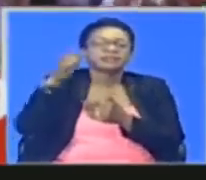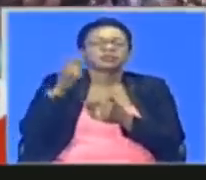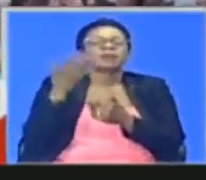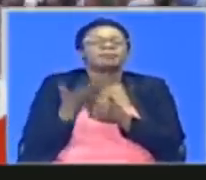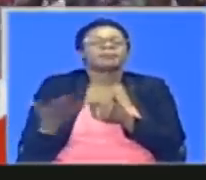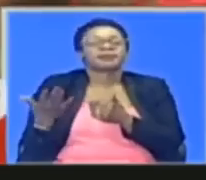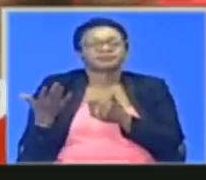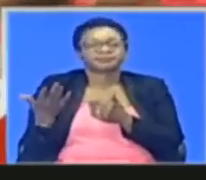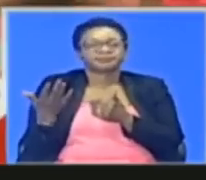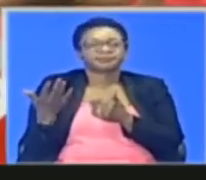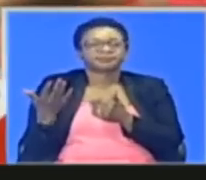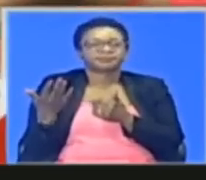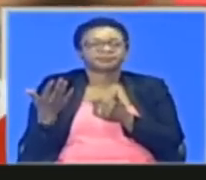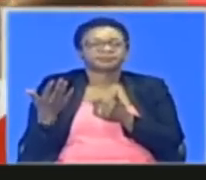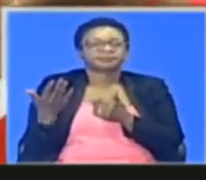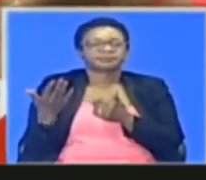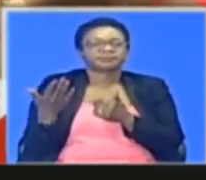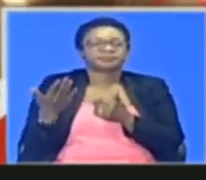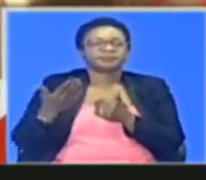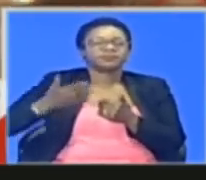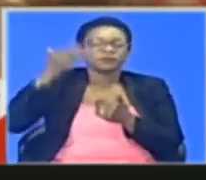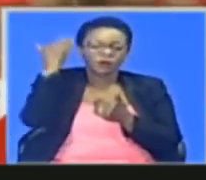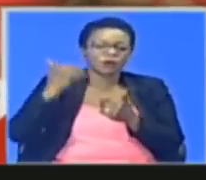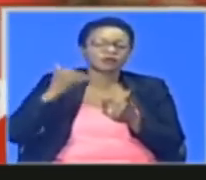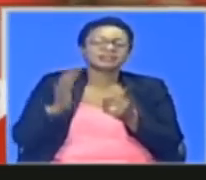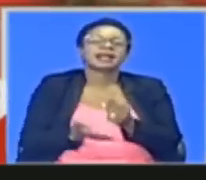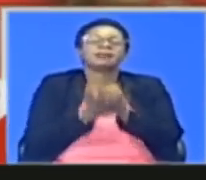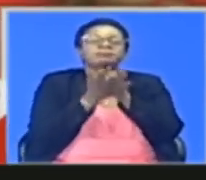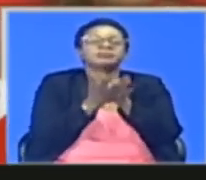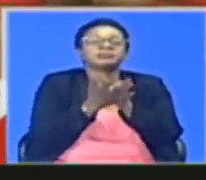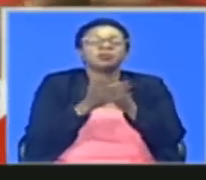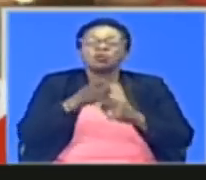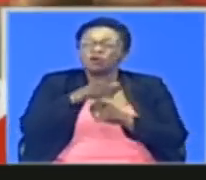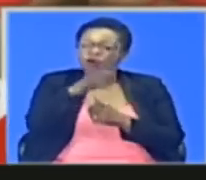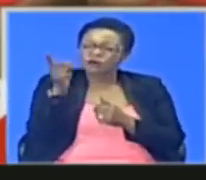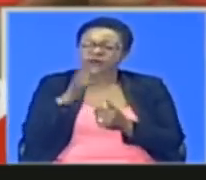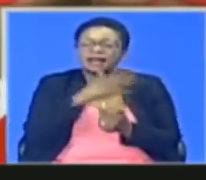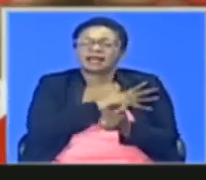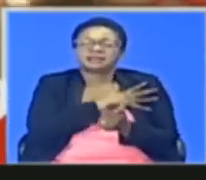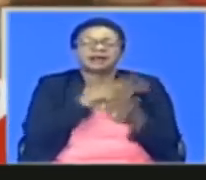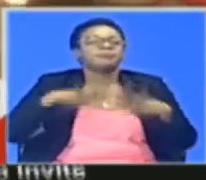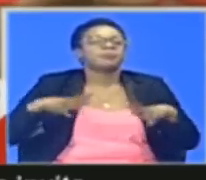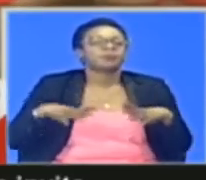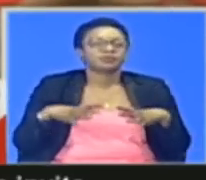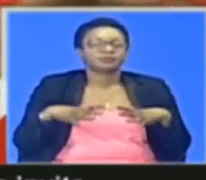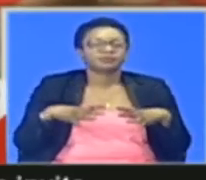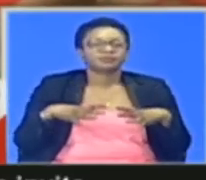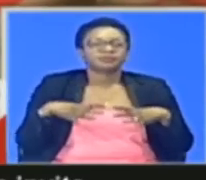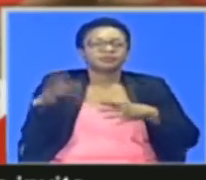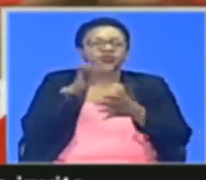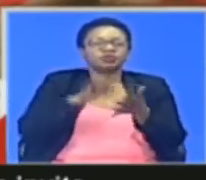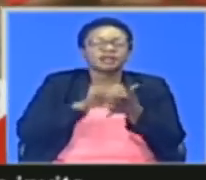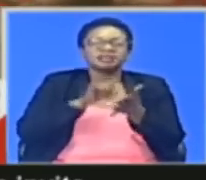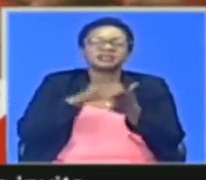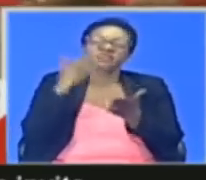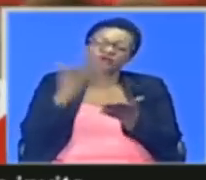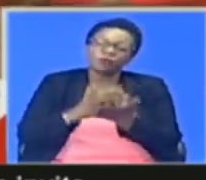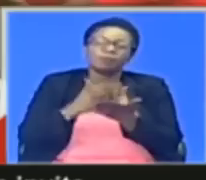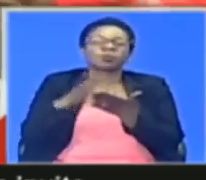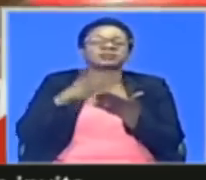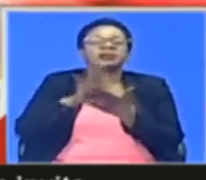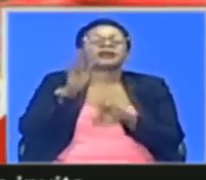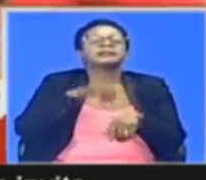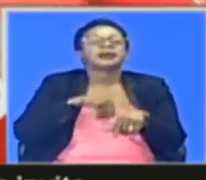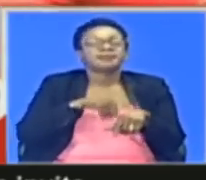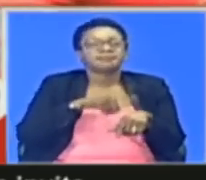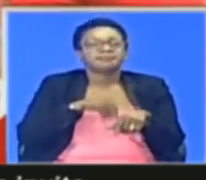ballot papers. Mahakama imesaidia watu wa mtego ya kunasa ili wawache kupoteza muda wao na